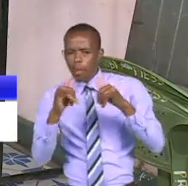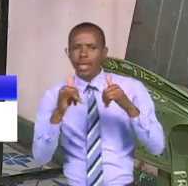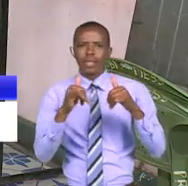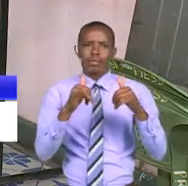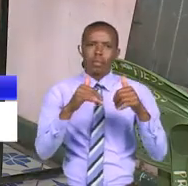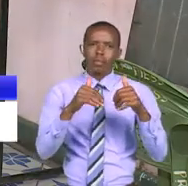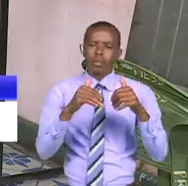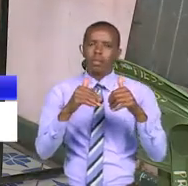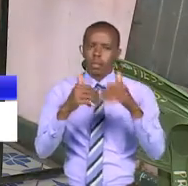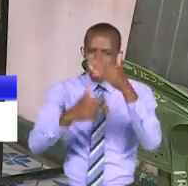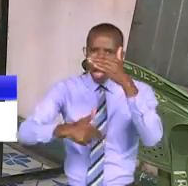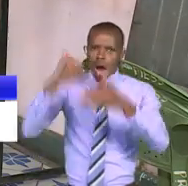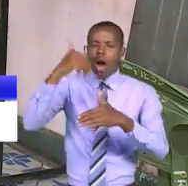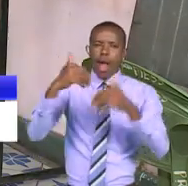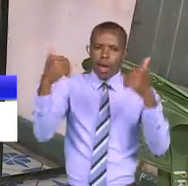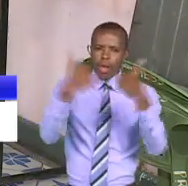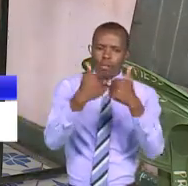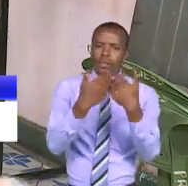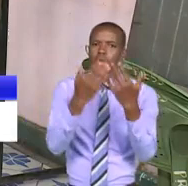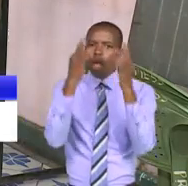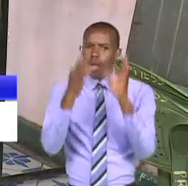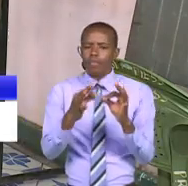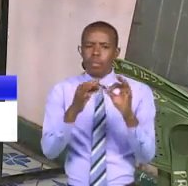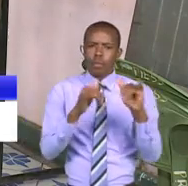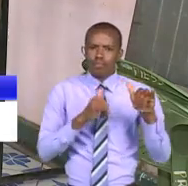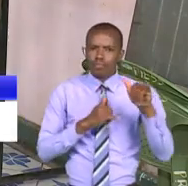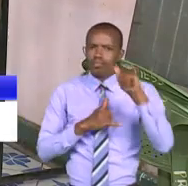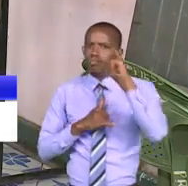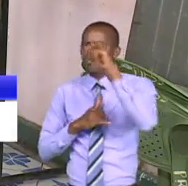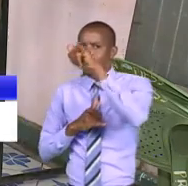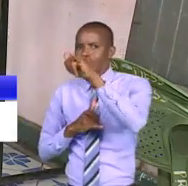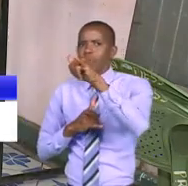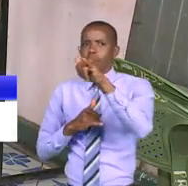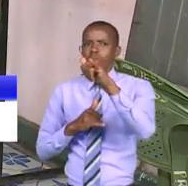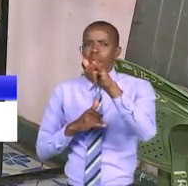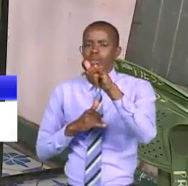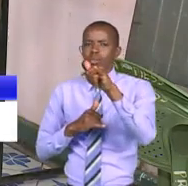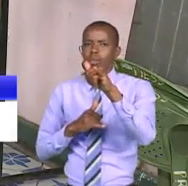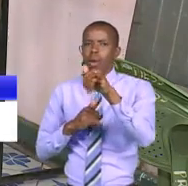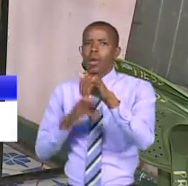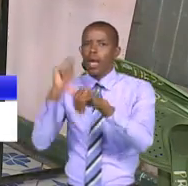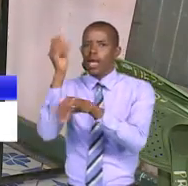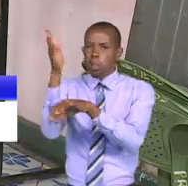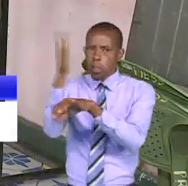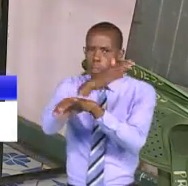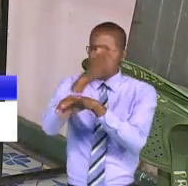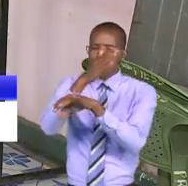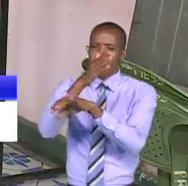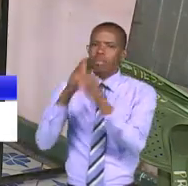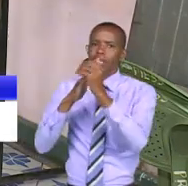kemi ya juu kiasi, hata kama ni kwenda ngambo, tuende tu peperusha bendera ya Kenya, na pia mimi